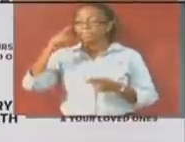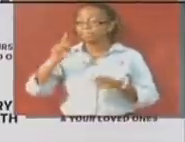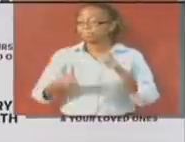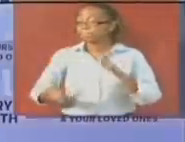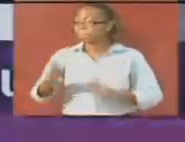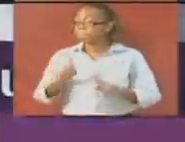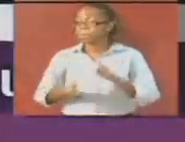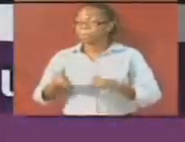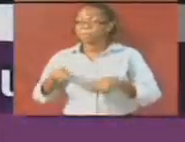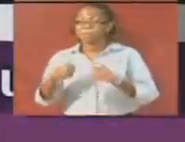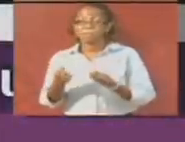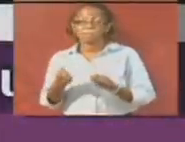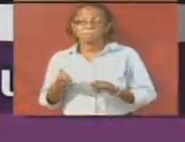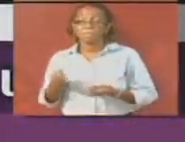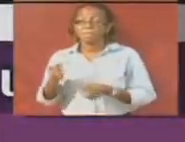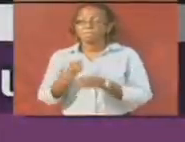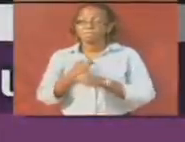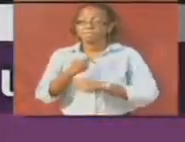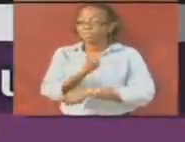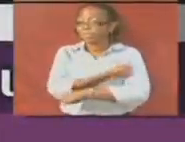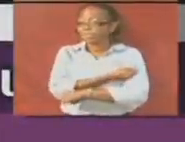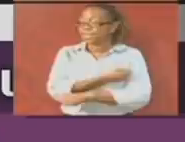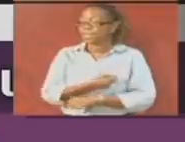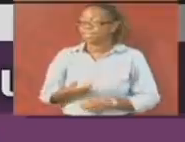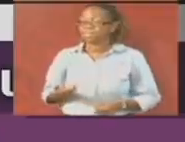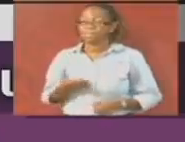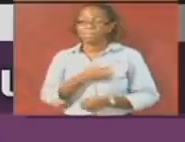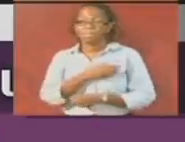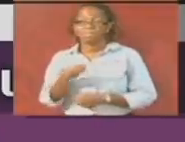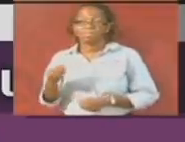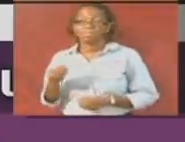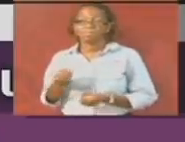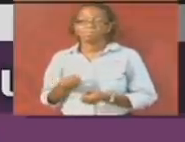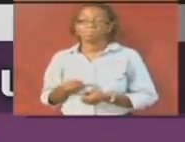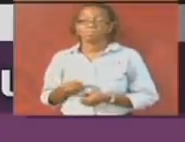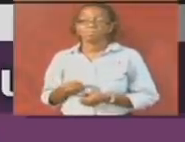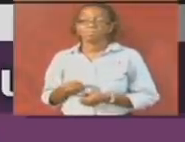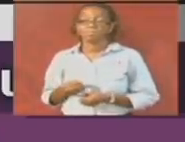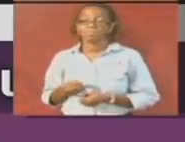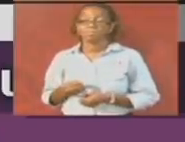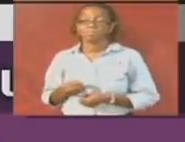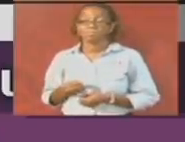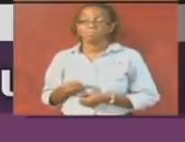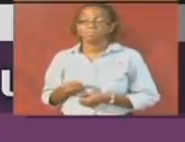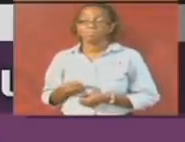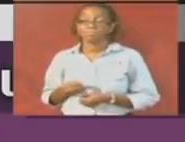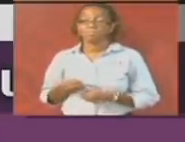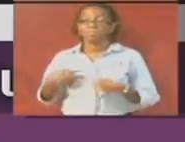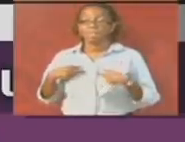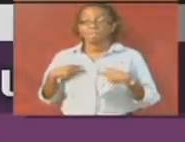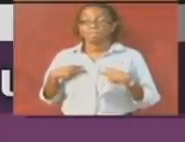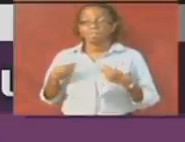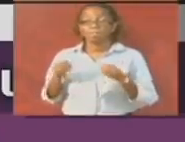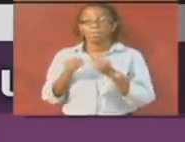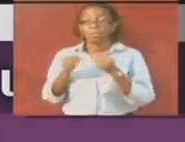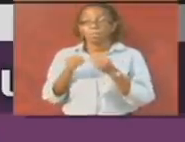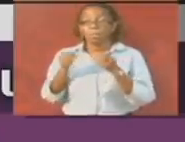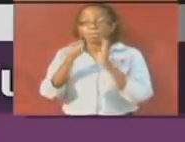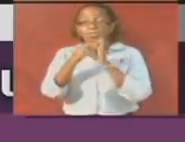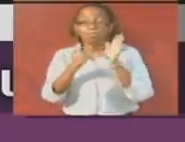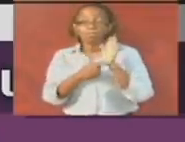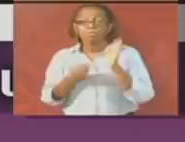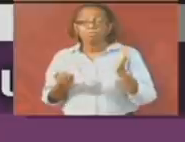vaccinated? And what are some of the guidelines that they should be looking at other than what we already know out there? And then 2,